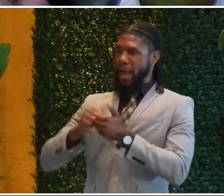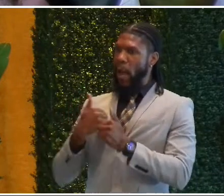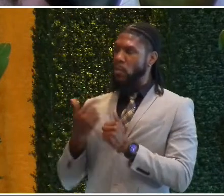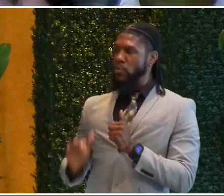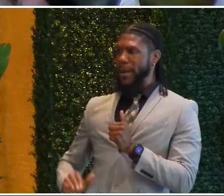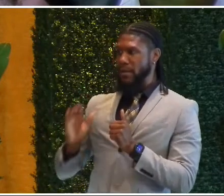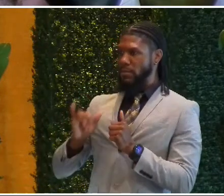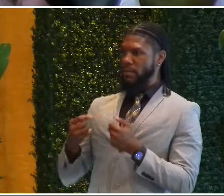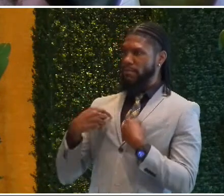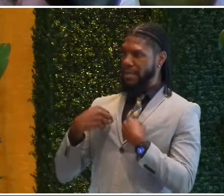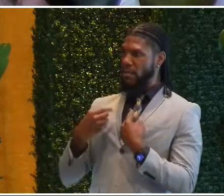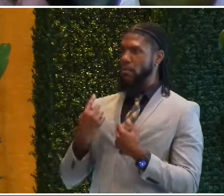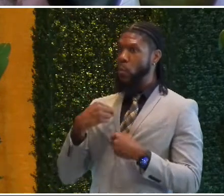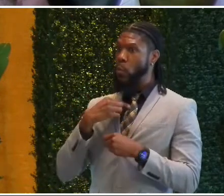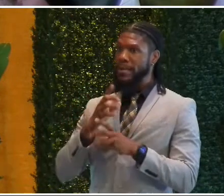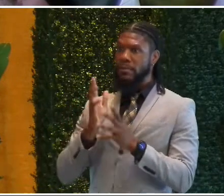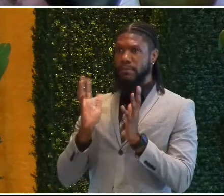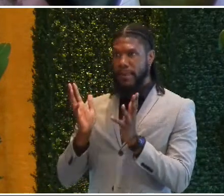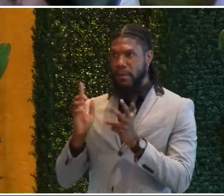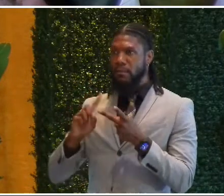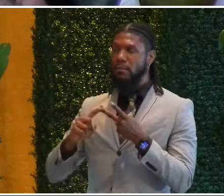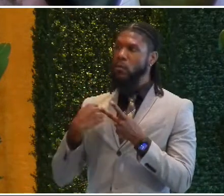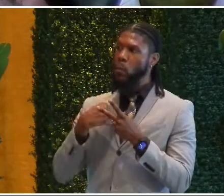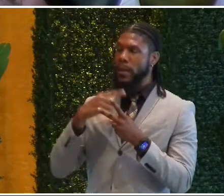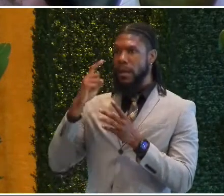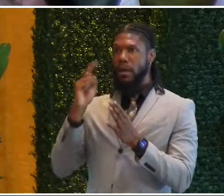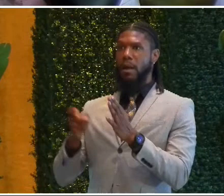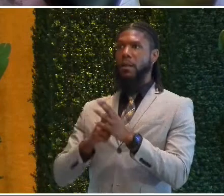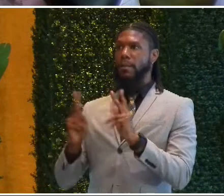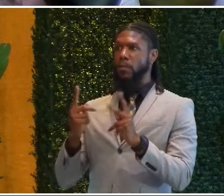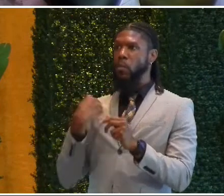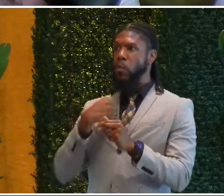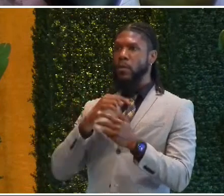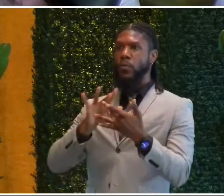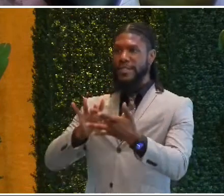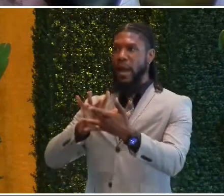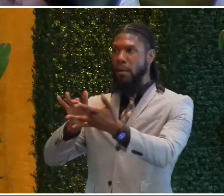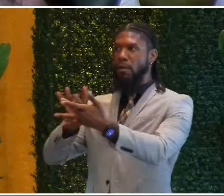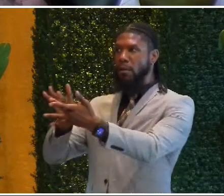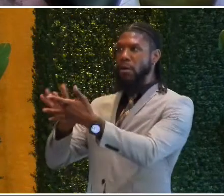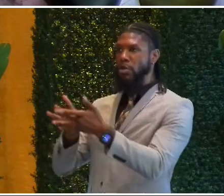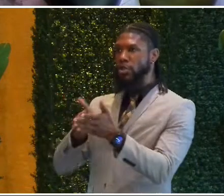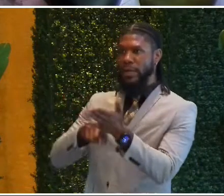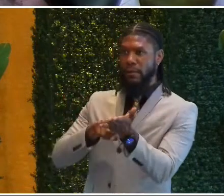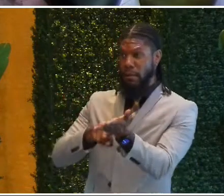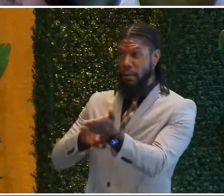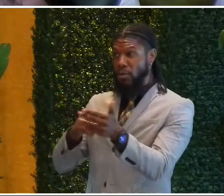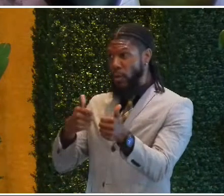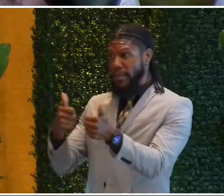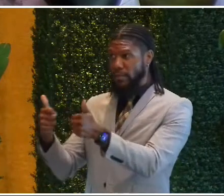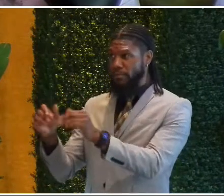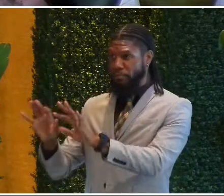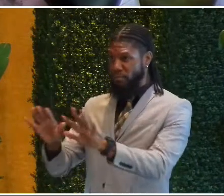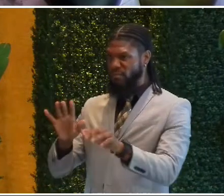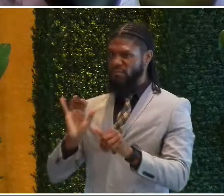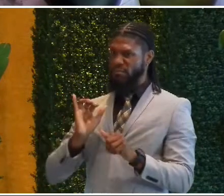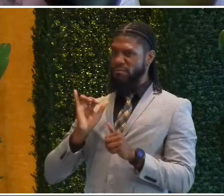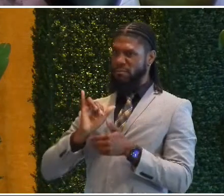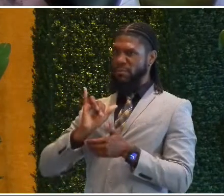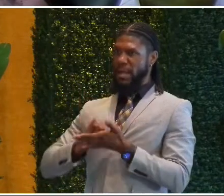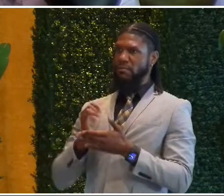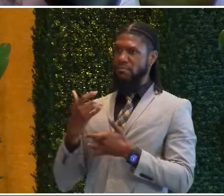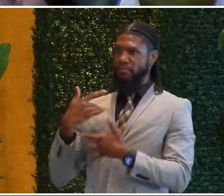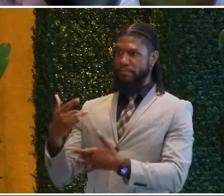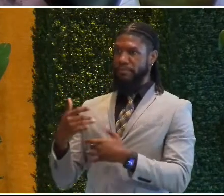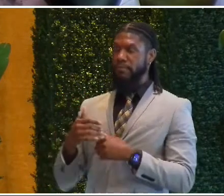We speak, we acknowledge people, we reach out to people, right? And a thing you may or may not know, my oldest